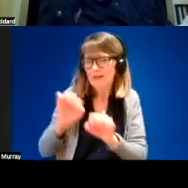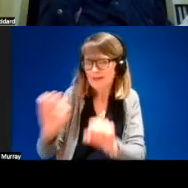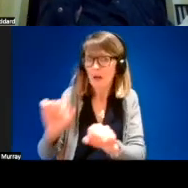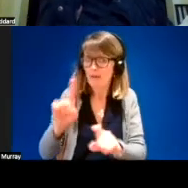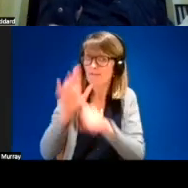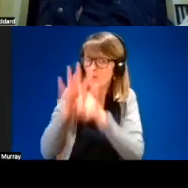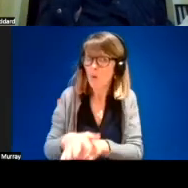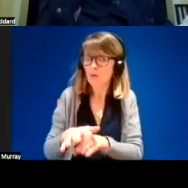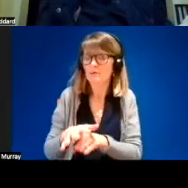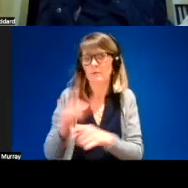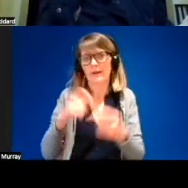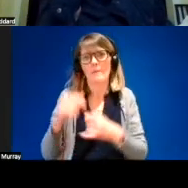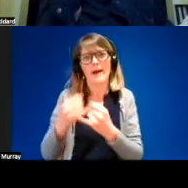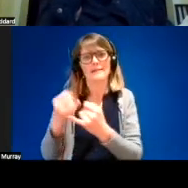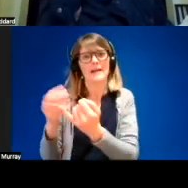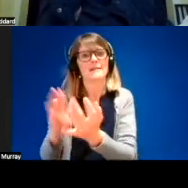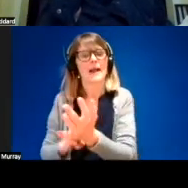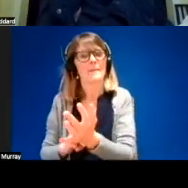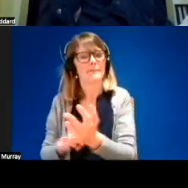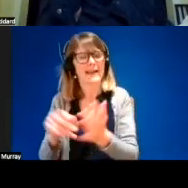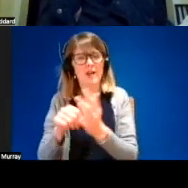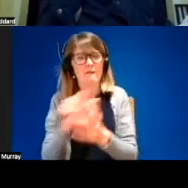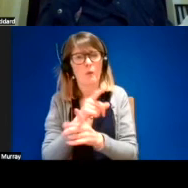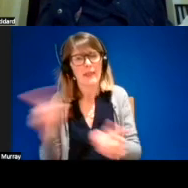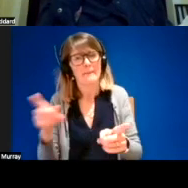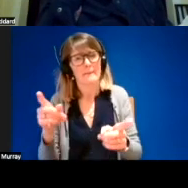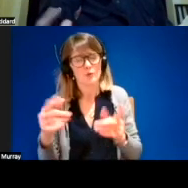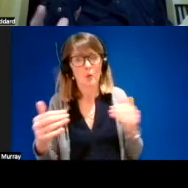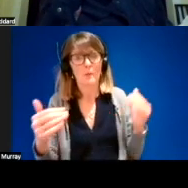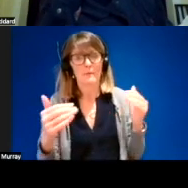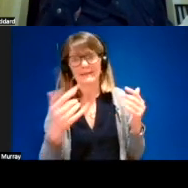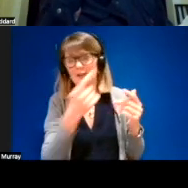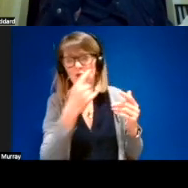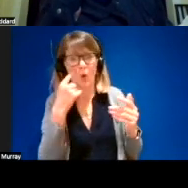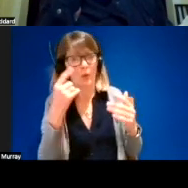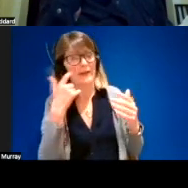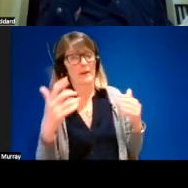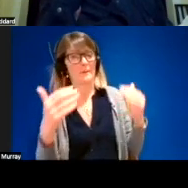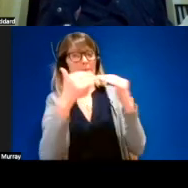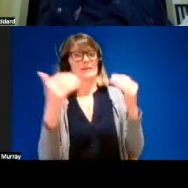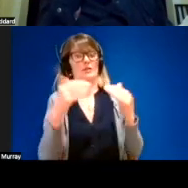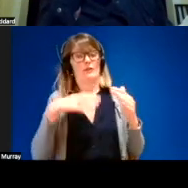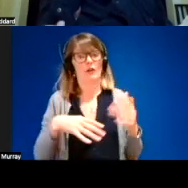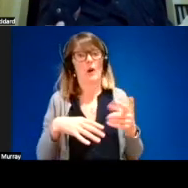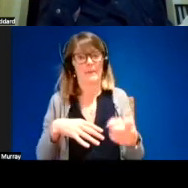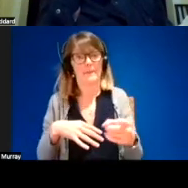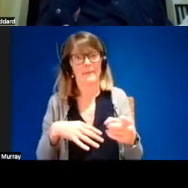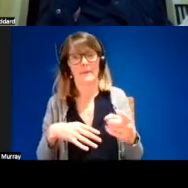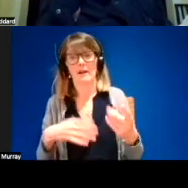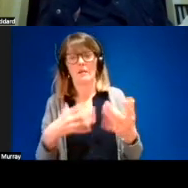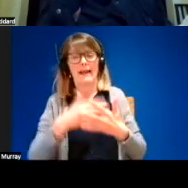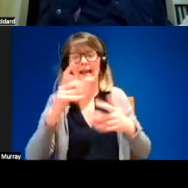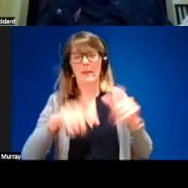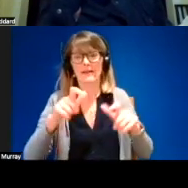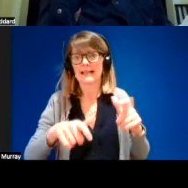it, to demonstrate that they can meet those requirements. Though anyone who knows what it is like to